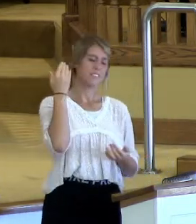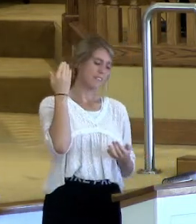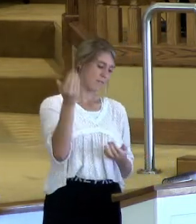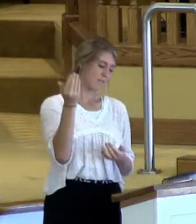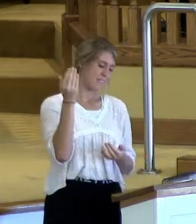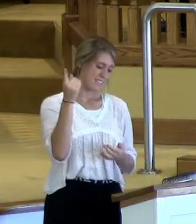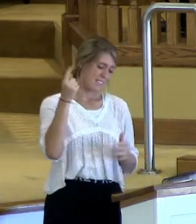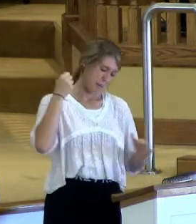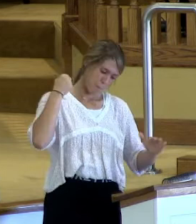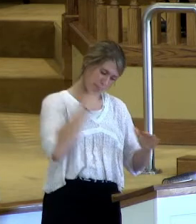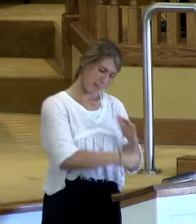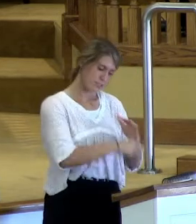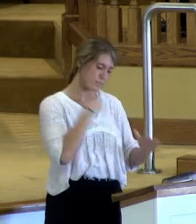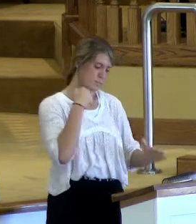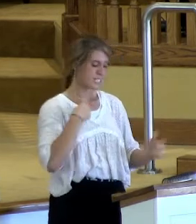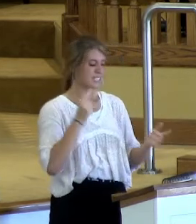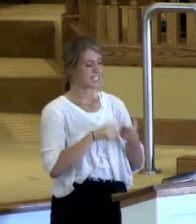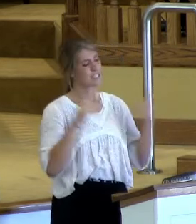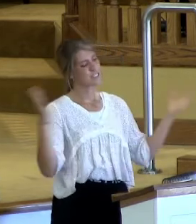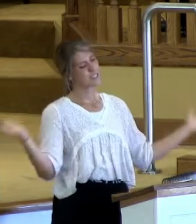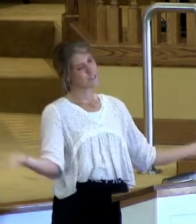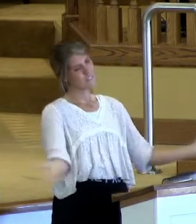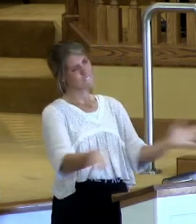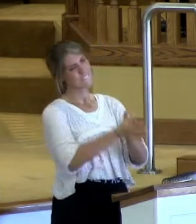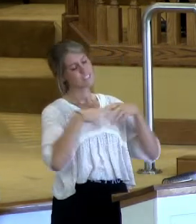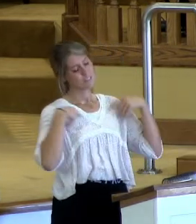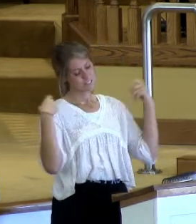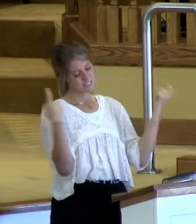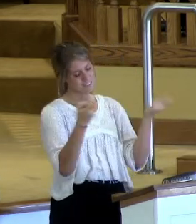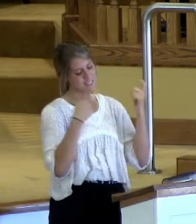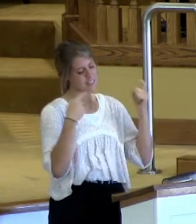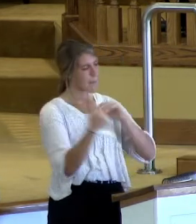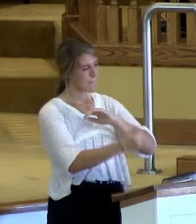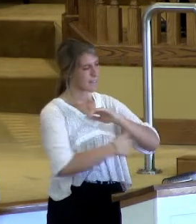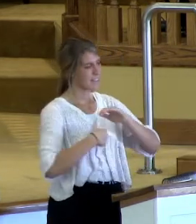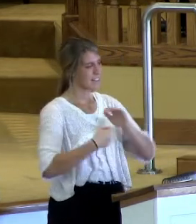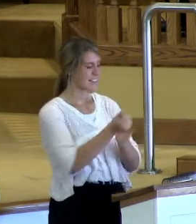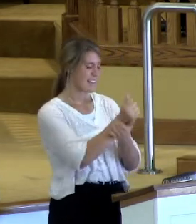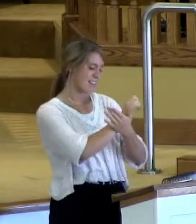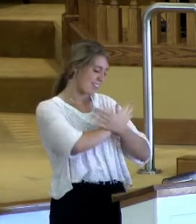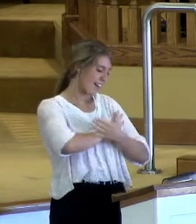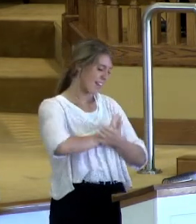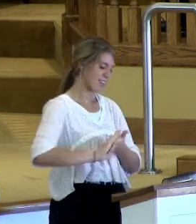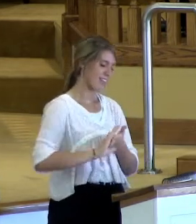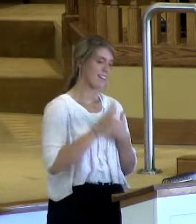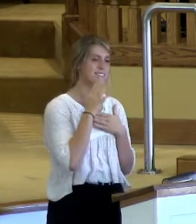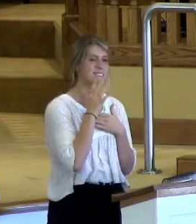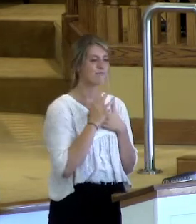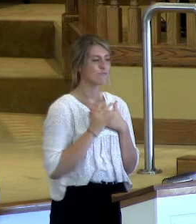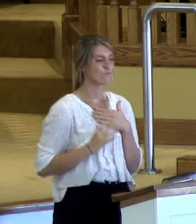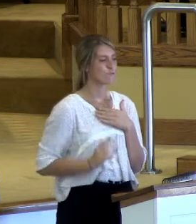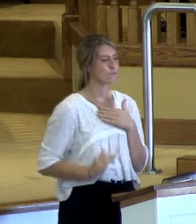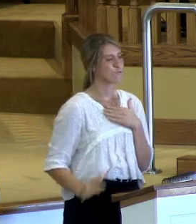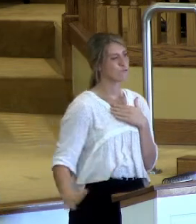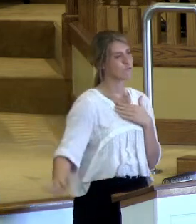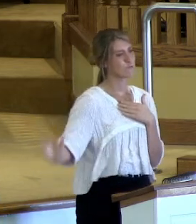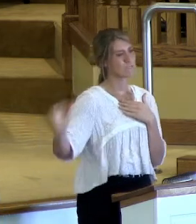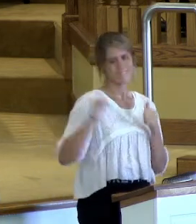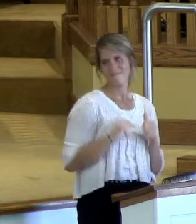to him. He plunged me to victory beneath the